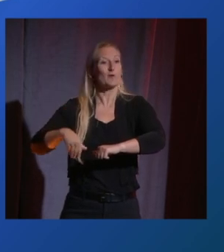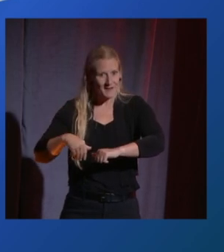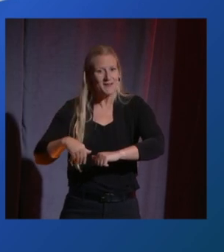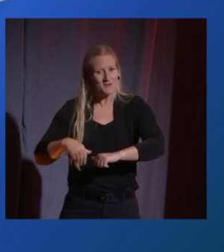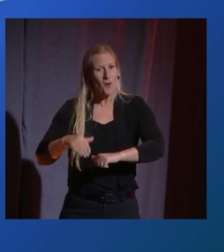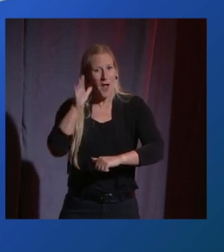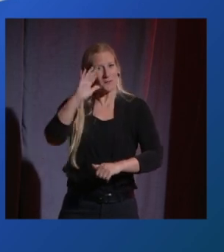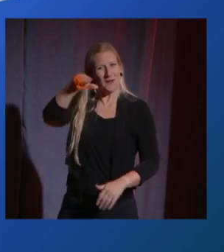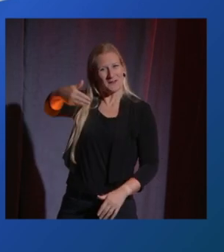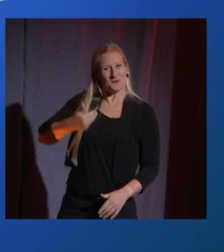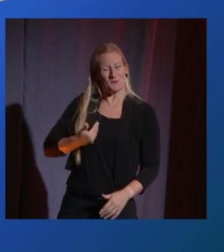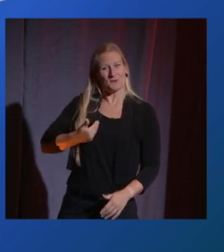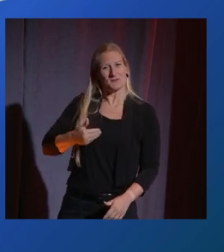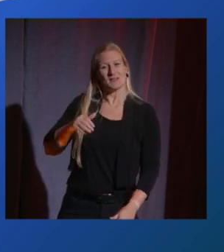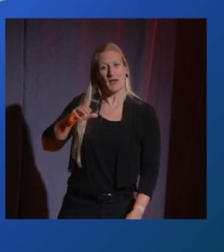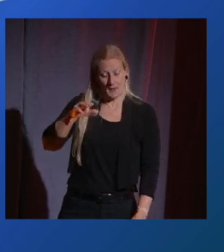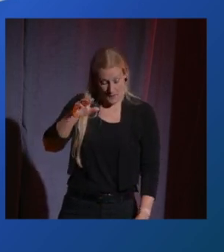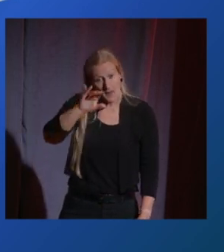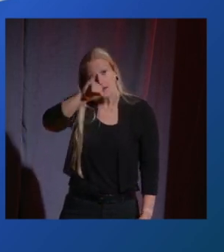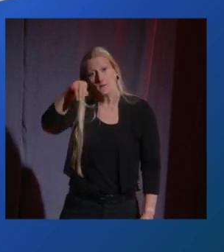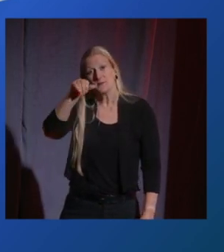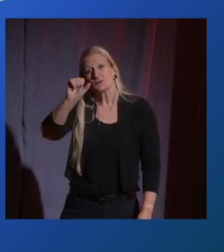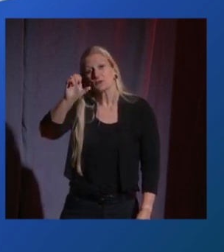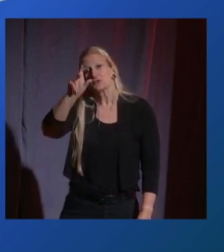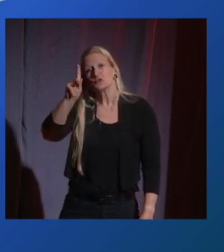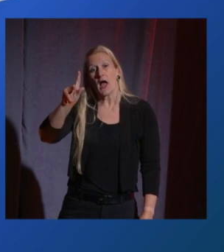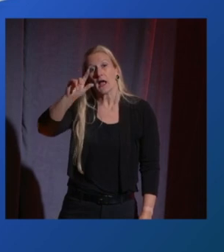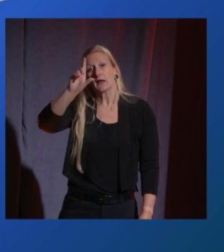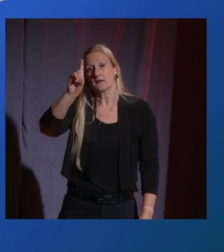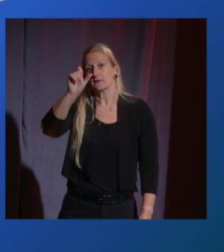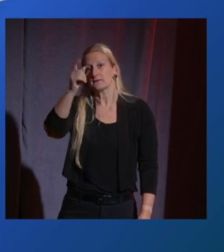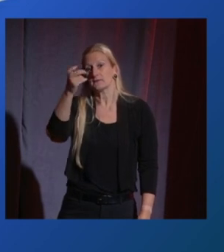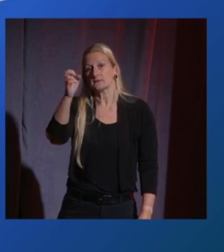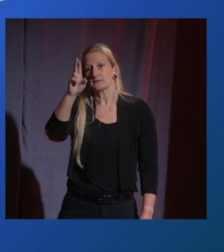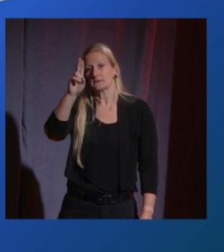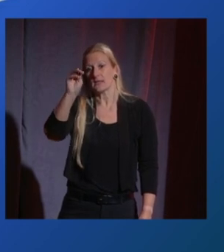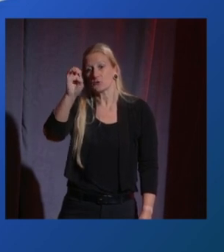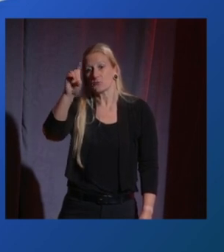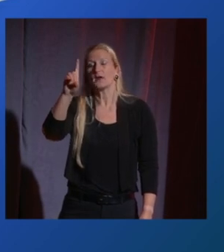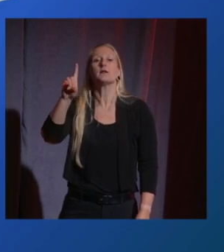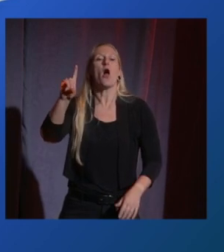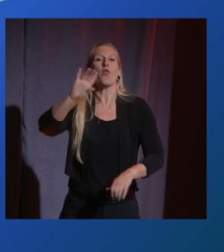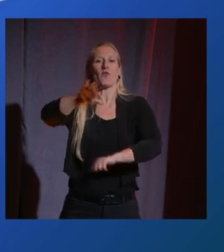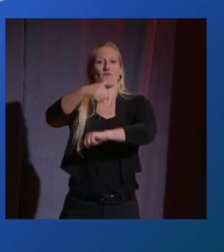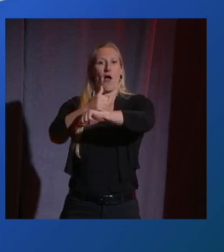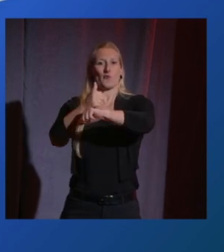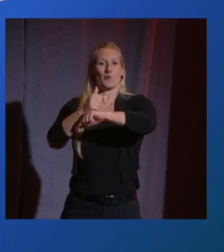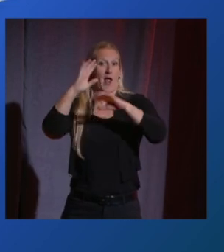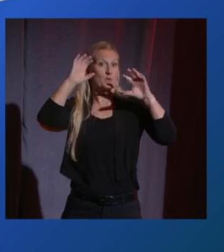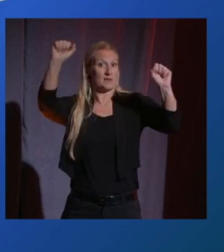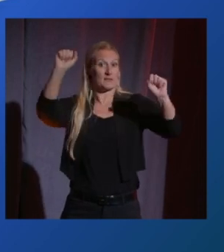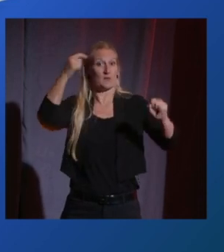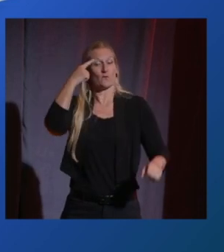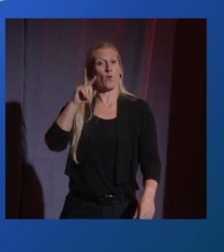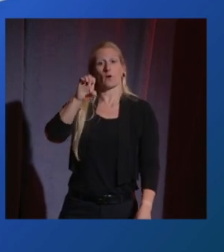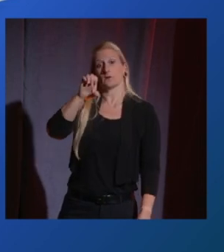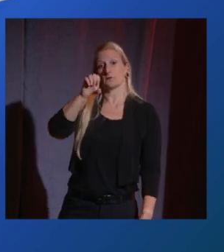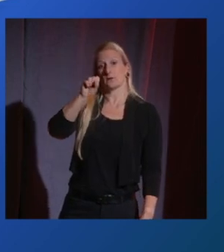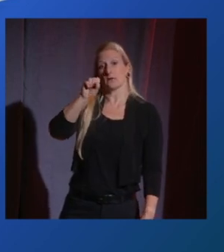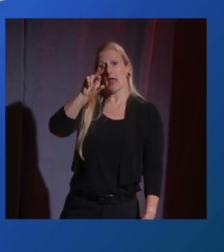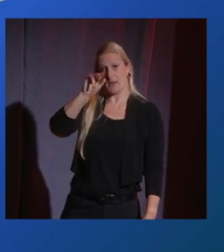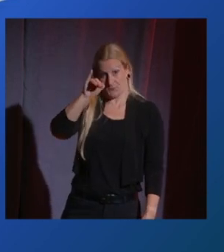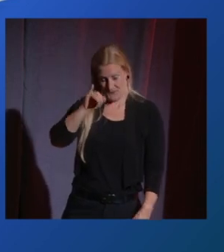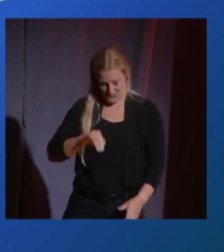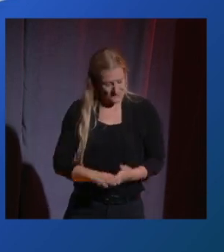introduce Mr Jack dangerman the founder and president of ezri